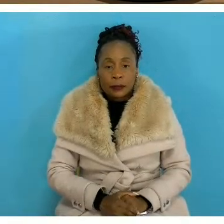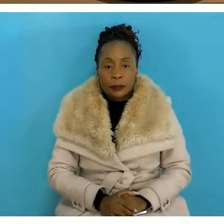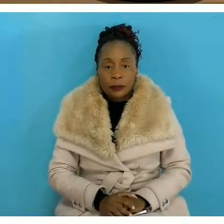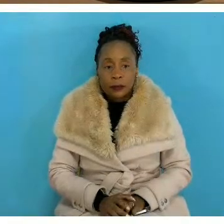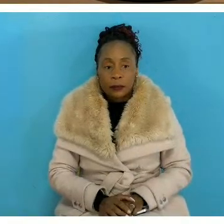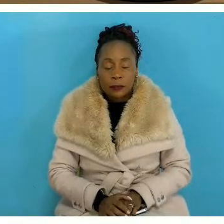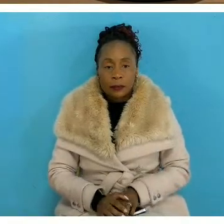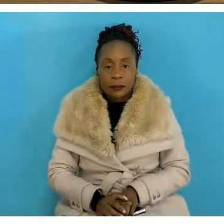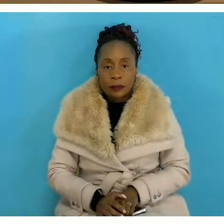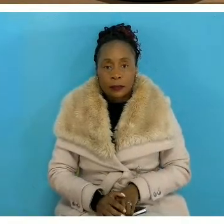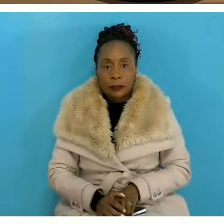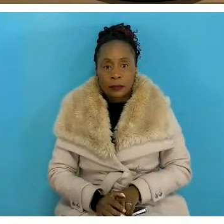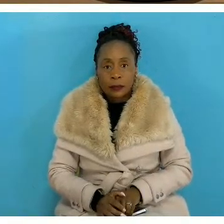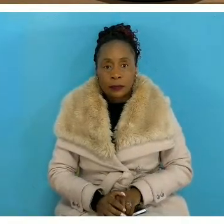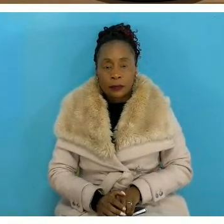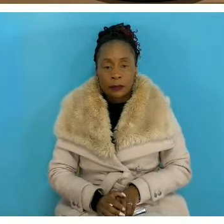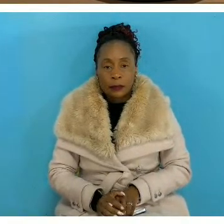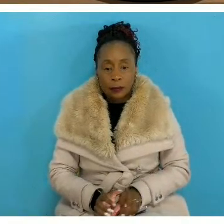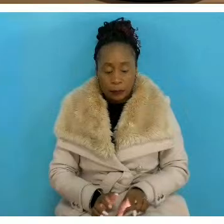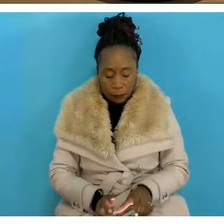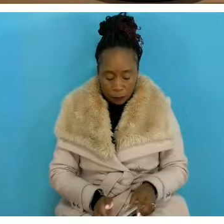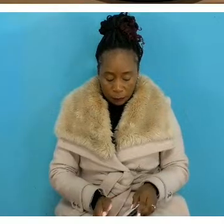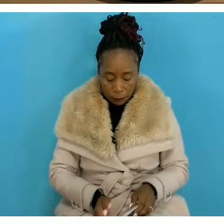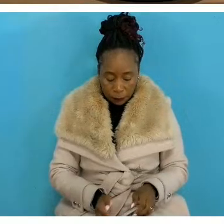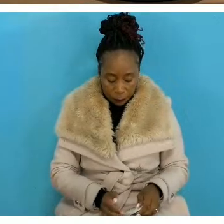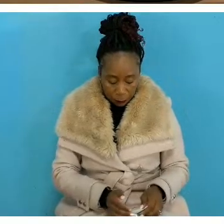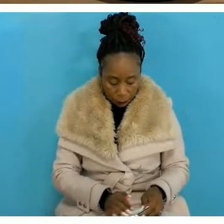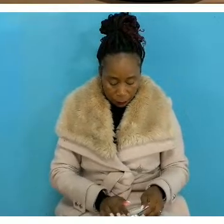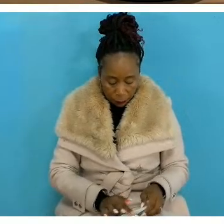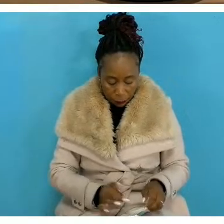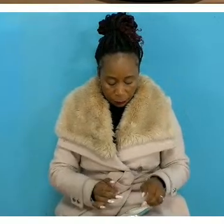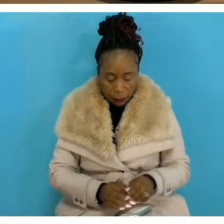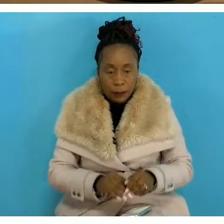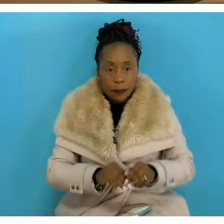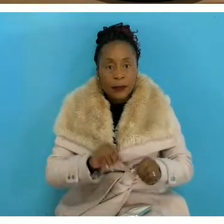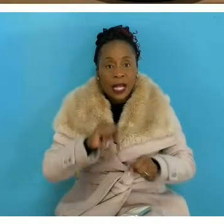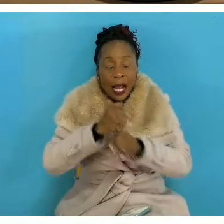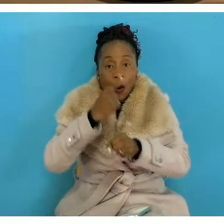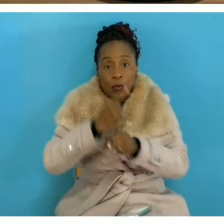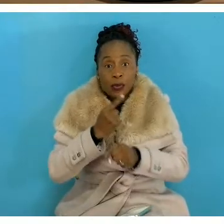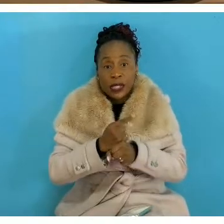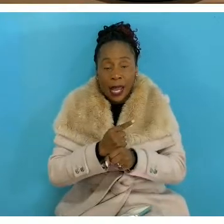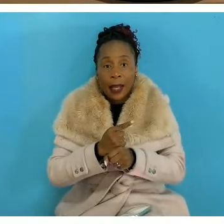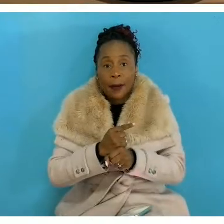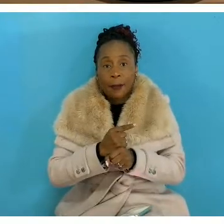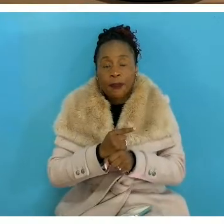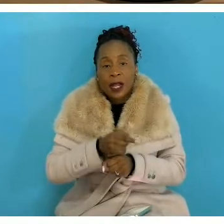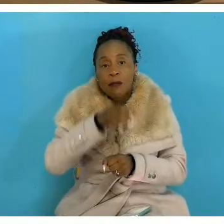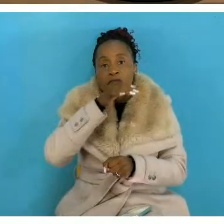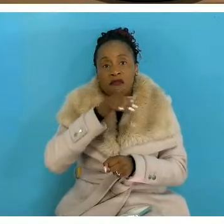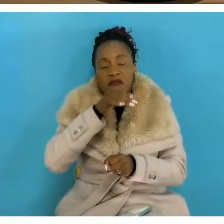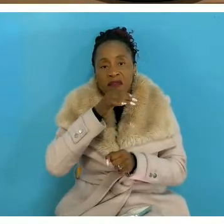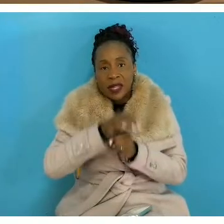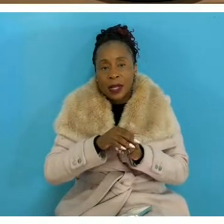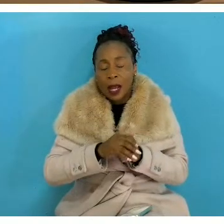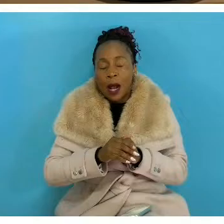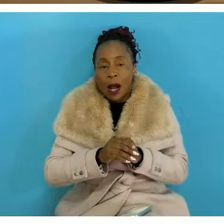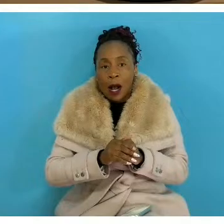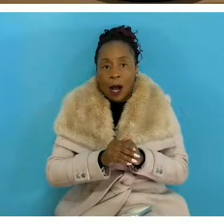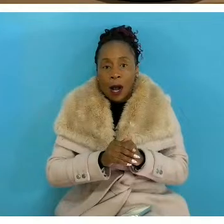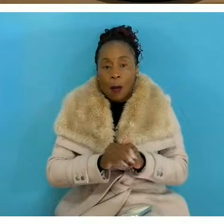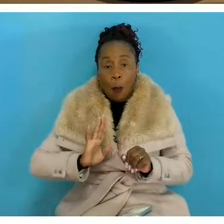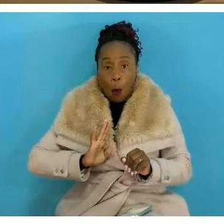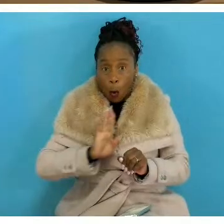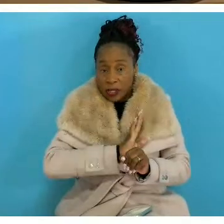In terms of the Gauteng Liquor Board, the mandate of the entity is to regulate